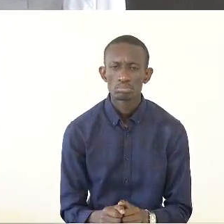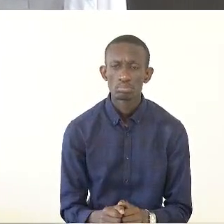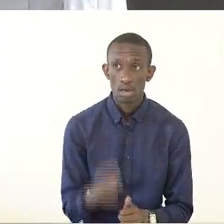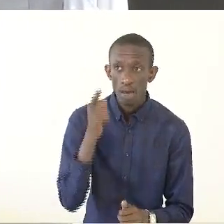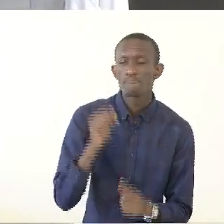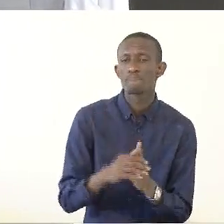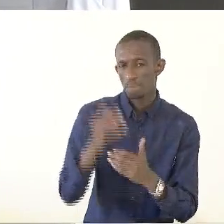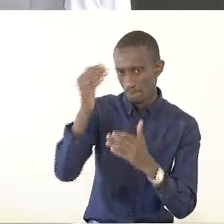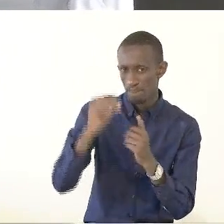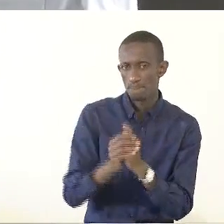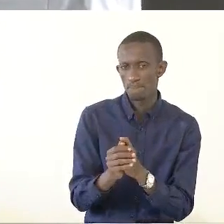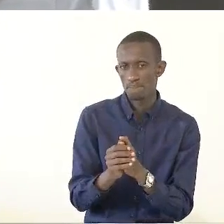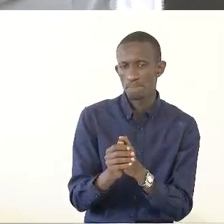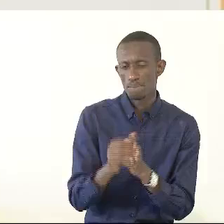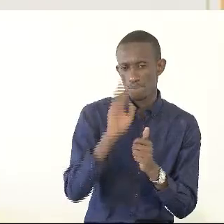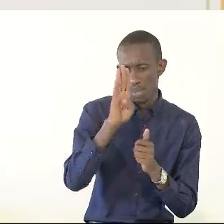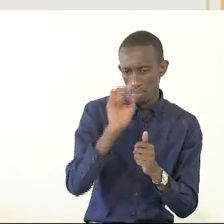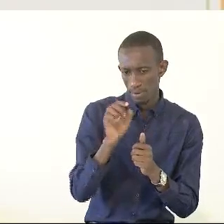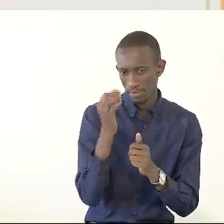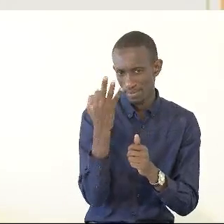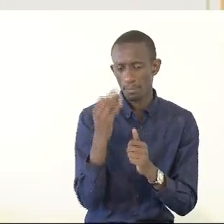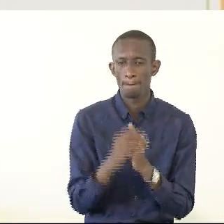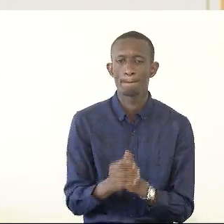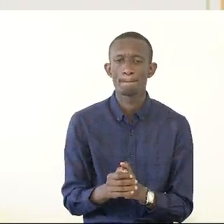3. Roman 3, it was